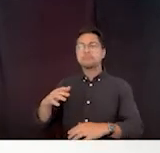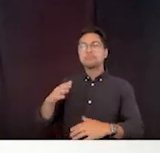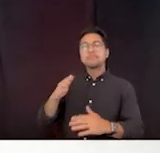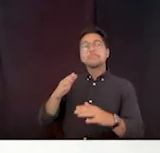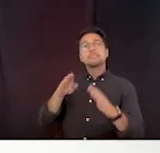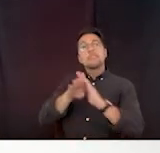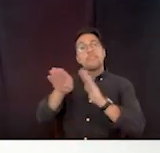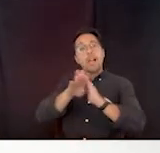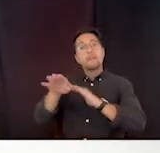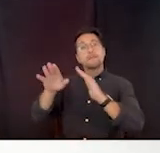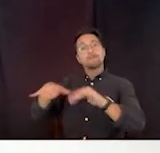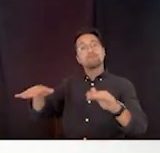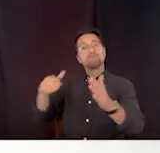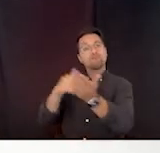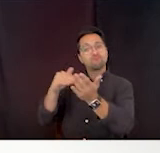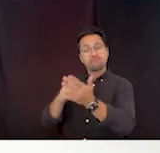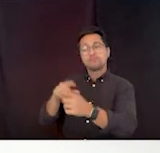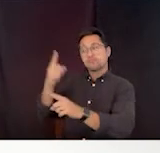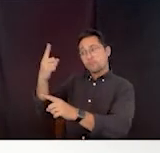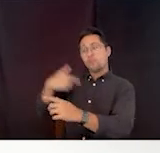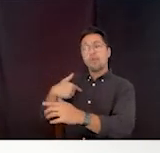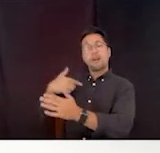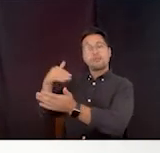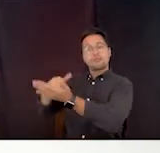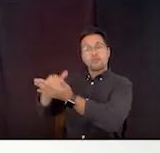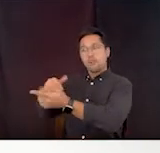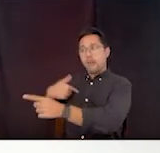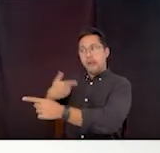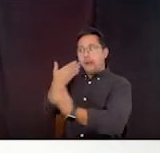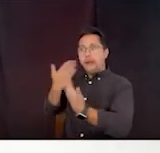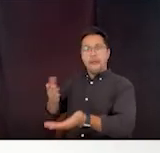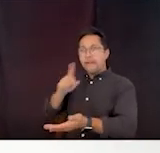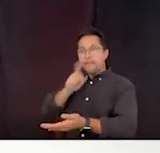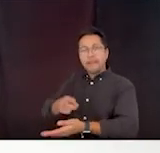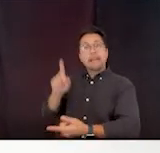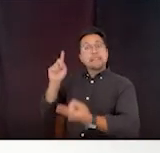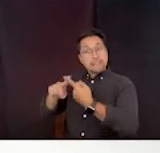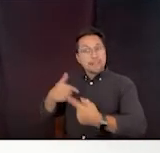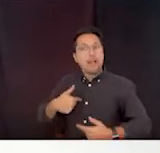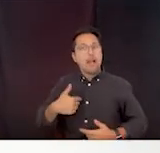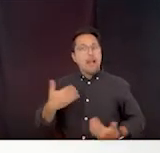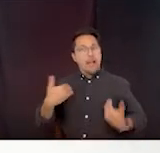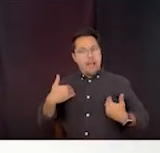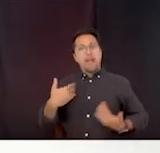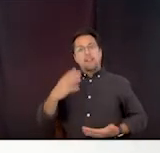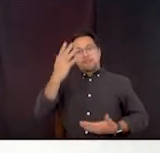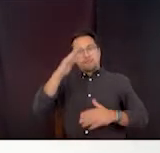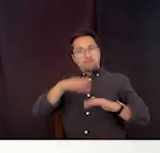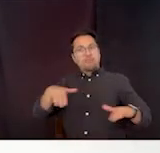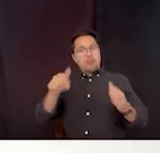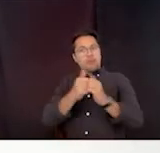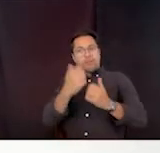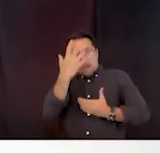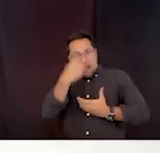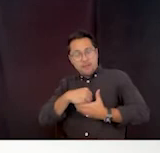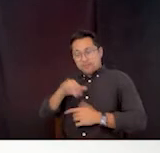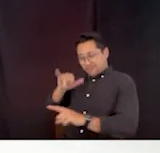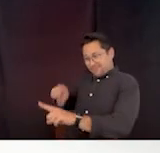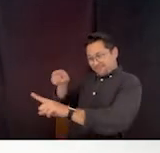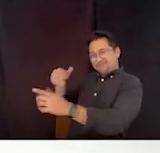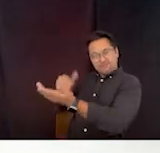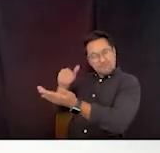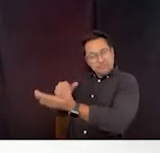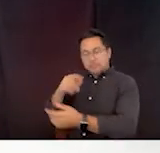pediatricians because this was a medical provider that I didn't even know existed until I had a child with autism. And a developmental pediatrician,